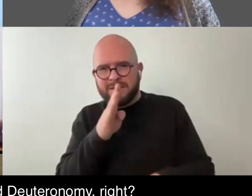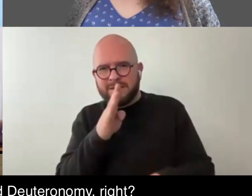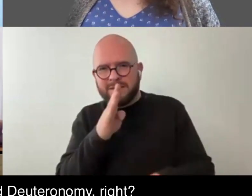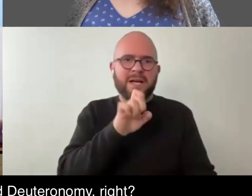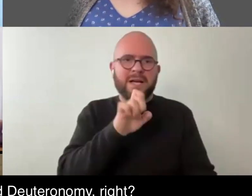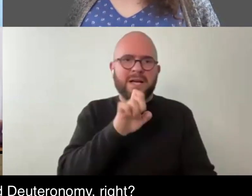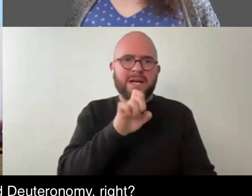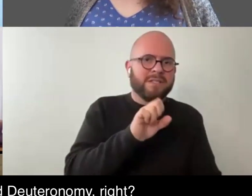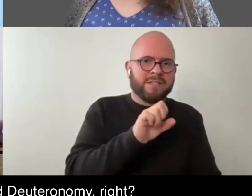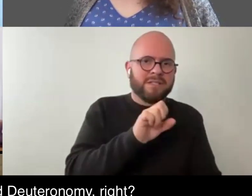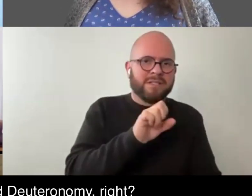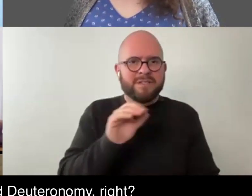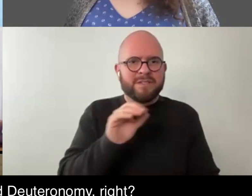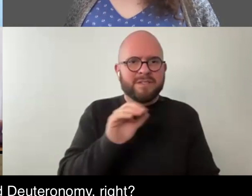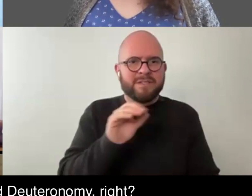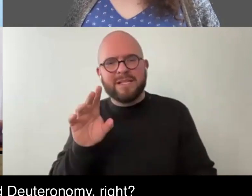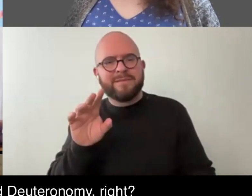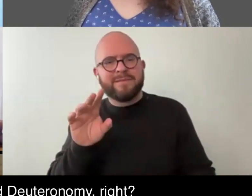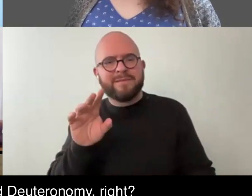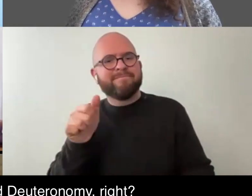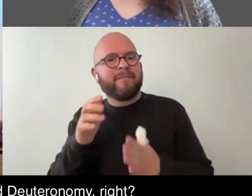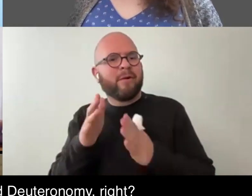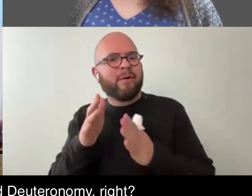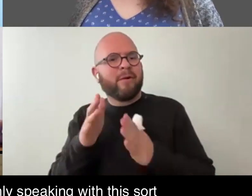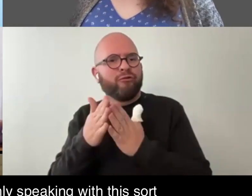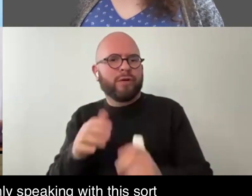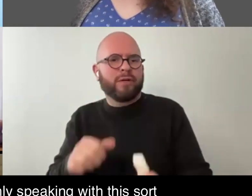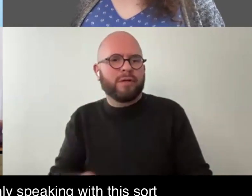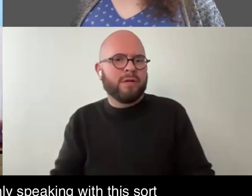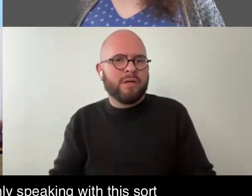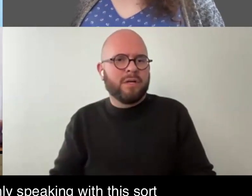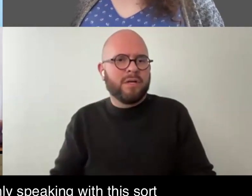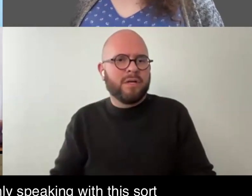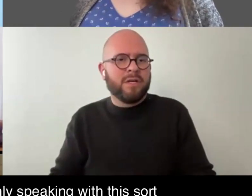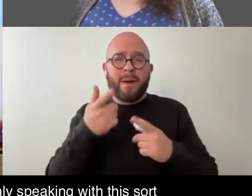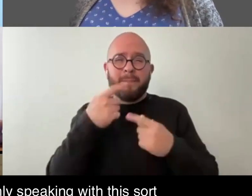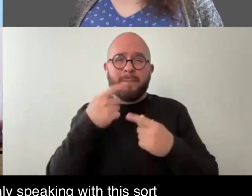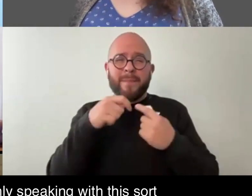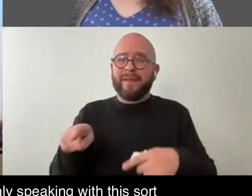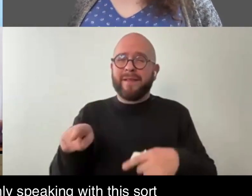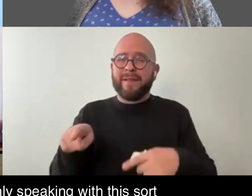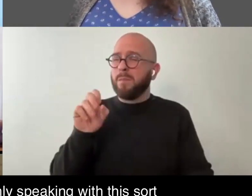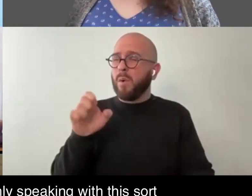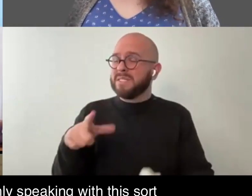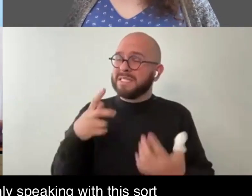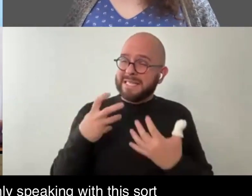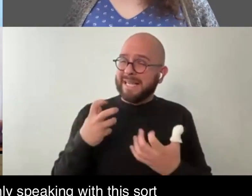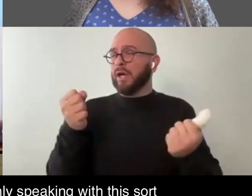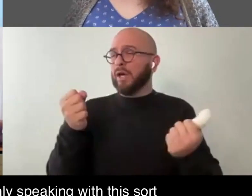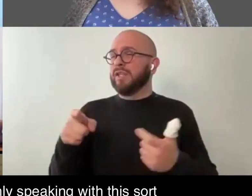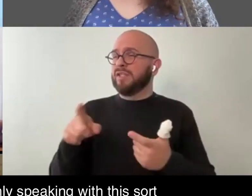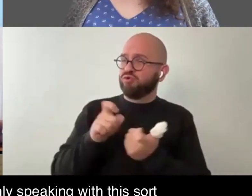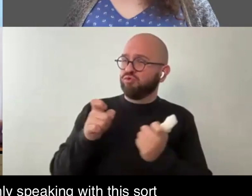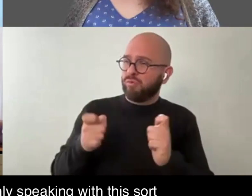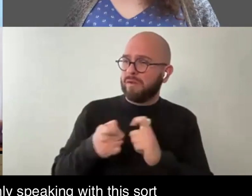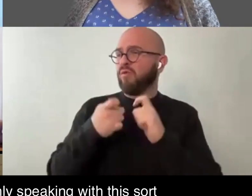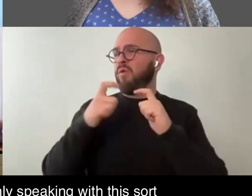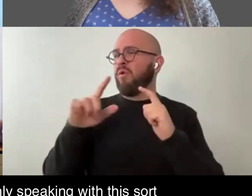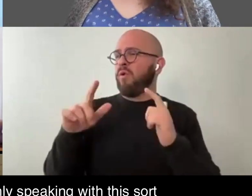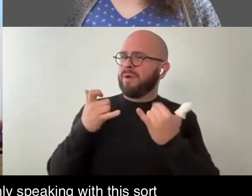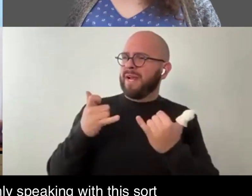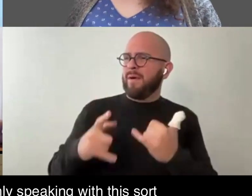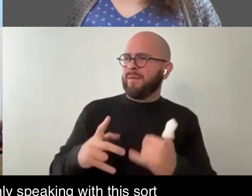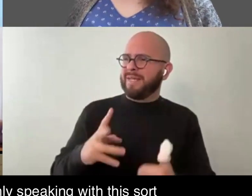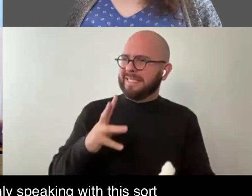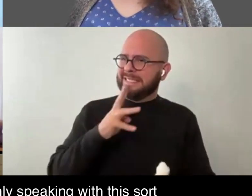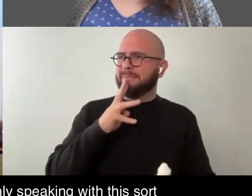But rather than imagining Moses healed and transformed and suddenly speaking with this